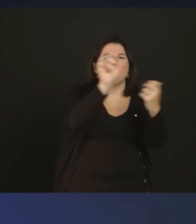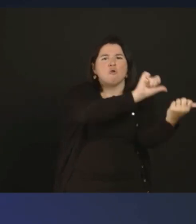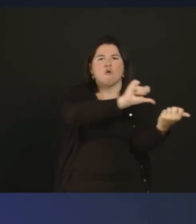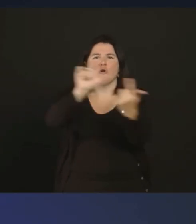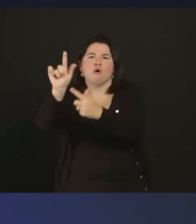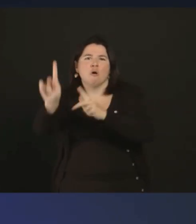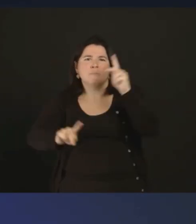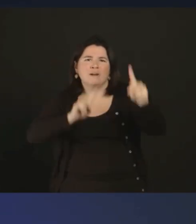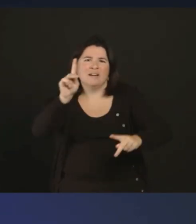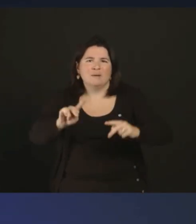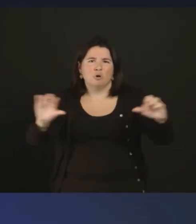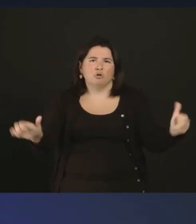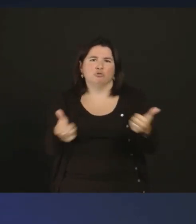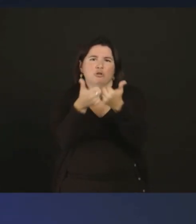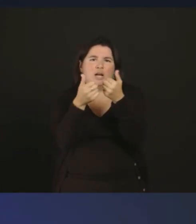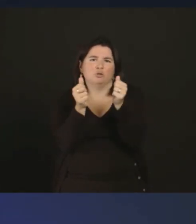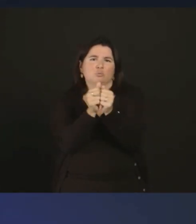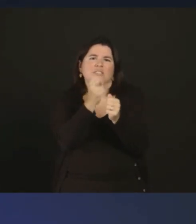challenged people of our community.